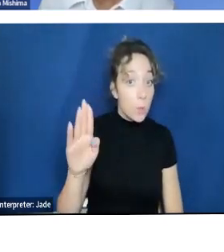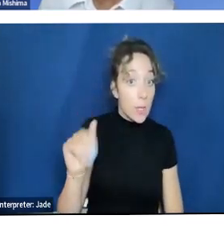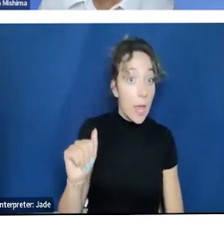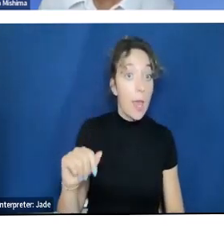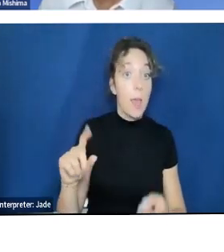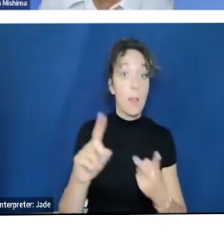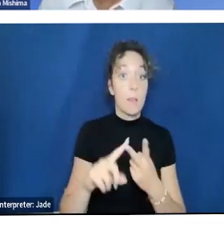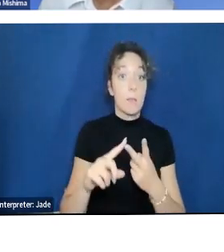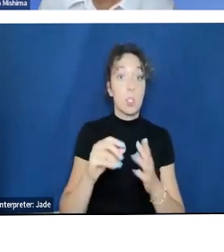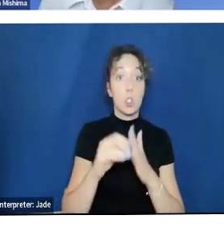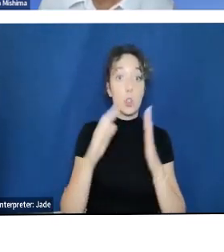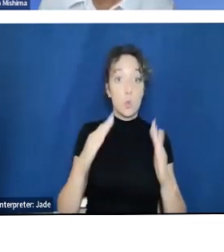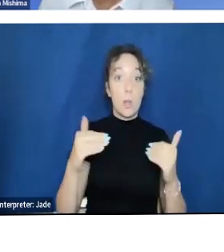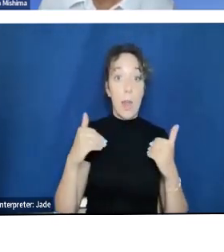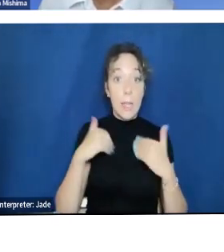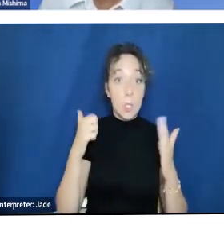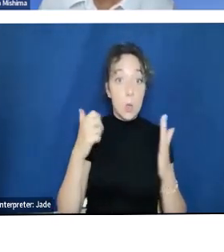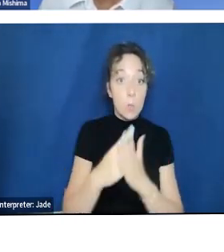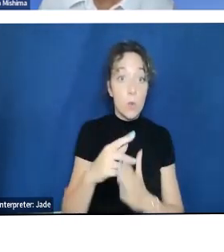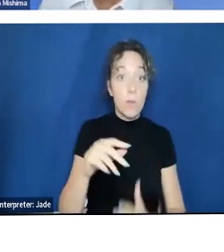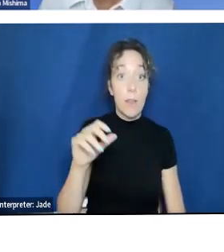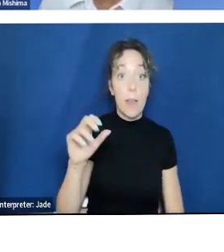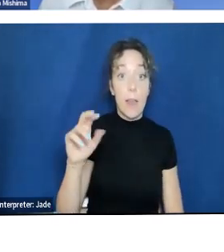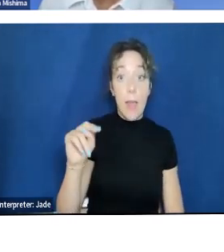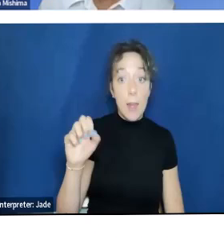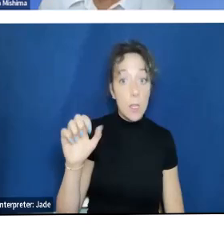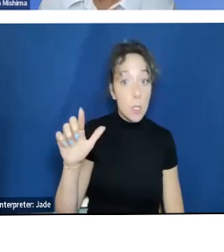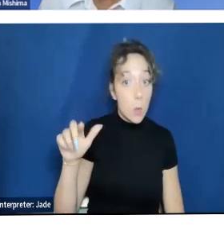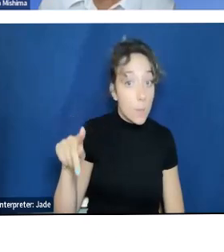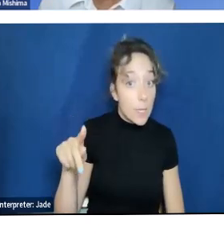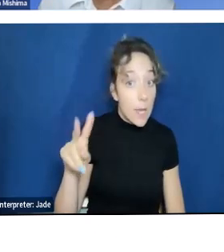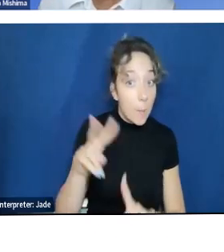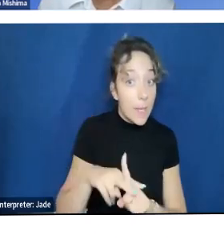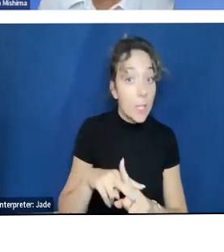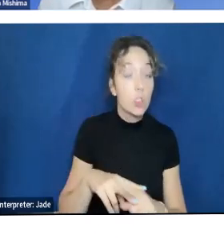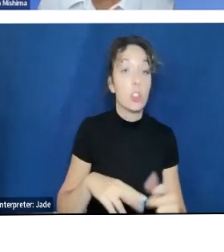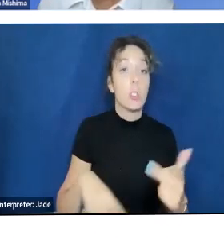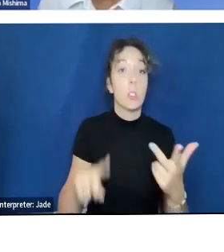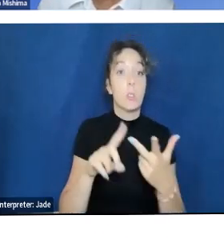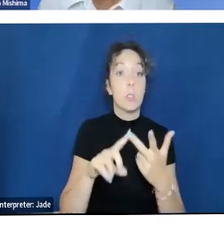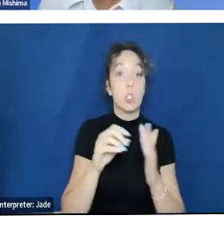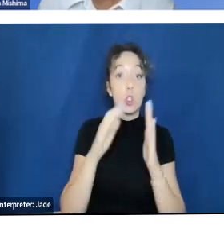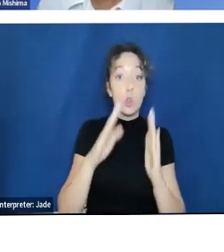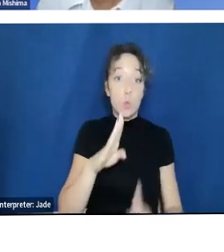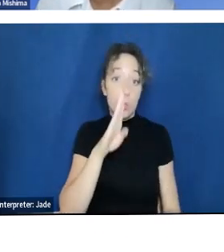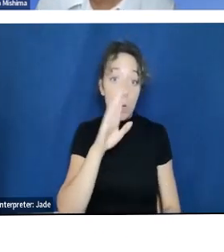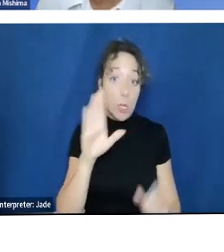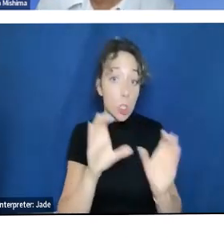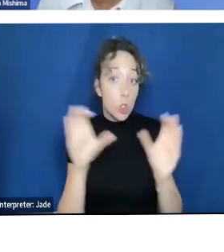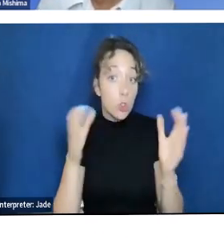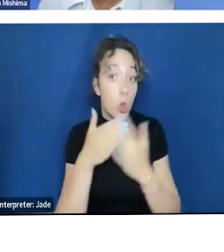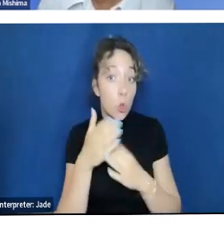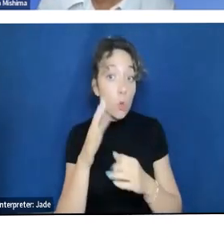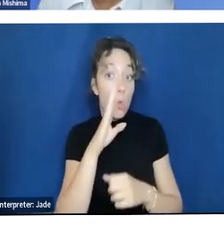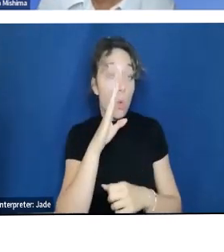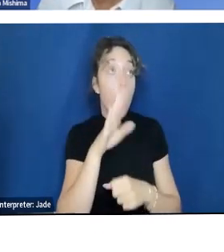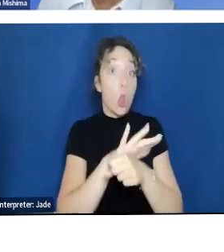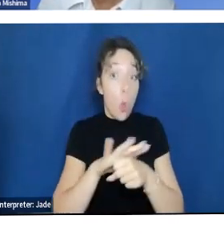not the student has an approved SLP application, whether the student was directly certified through a local